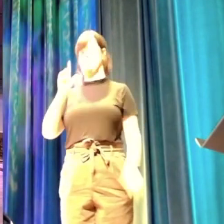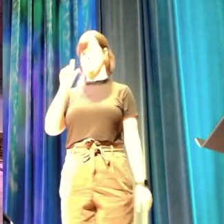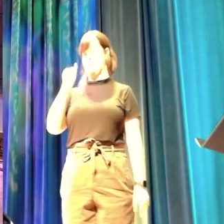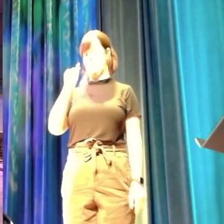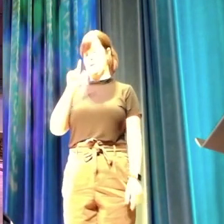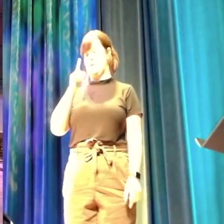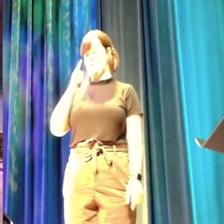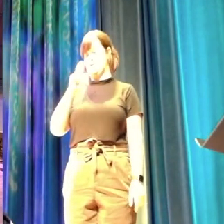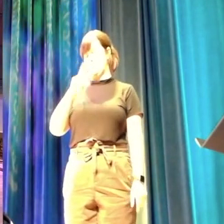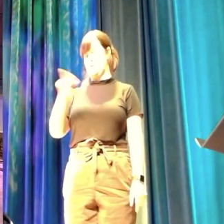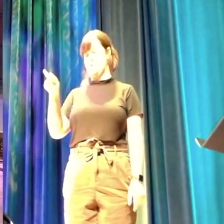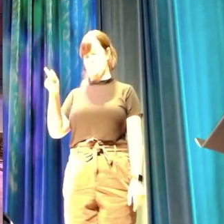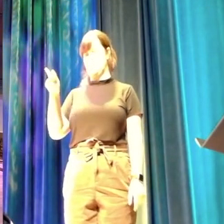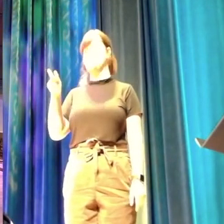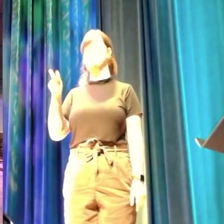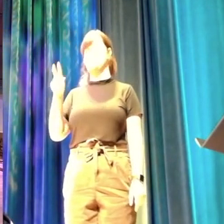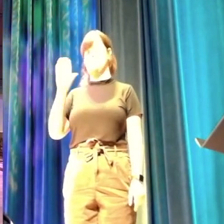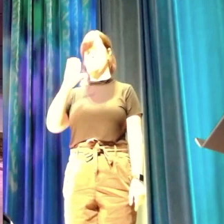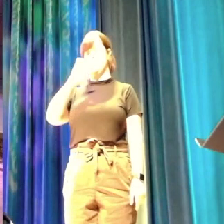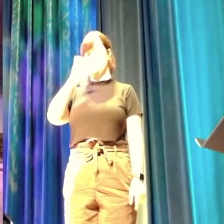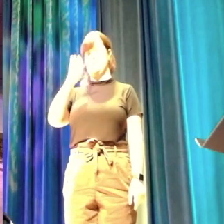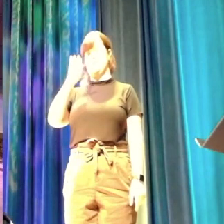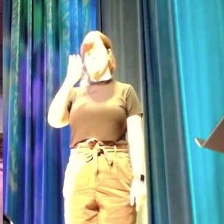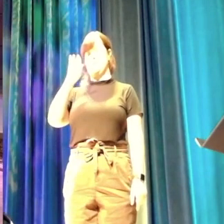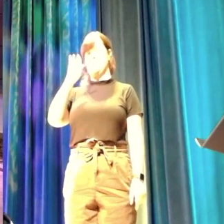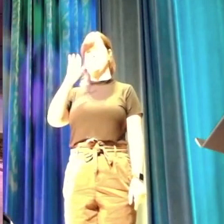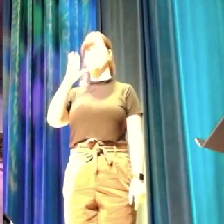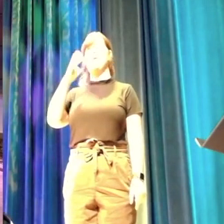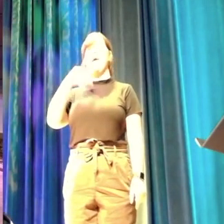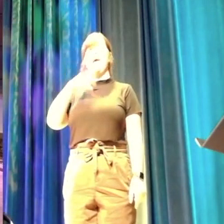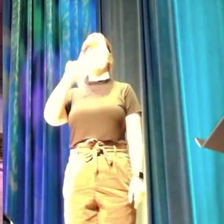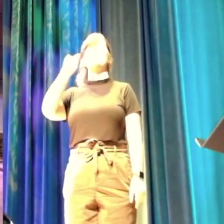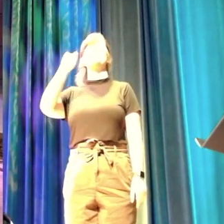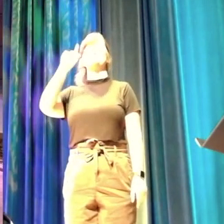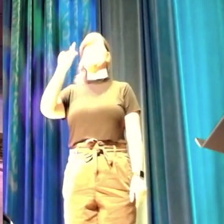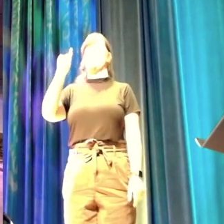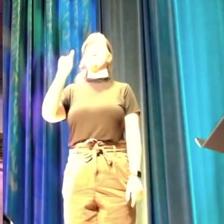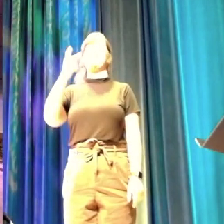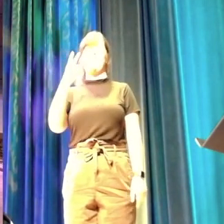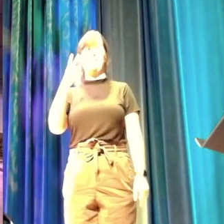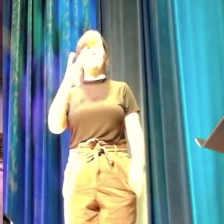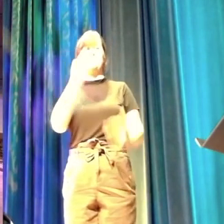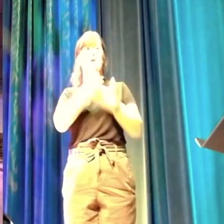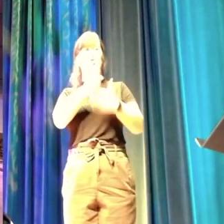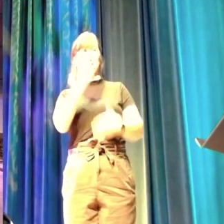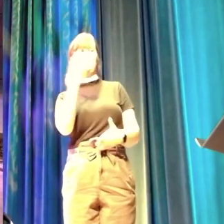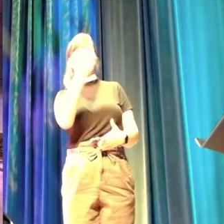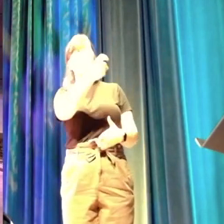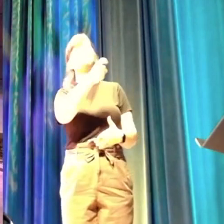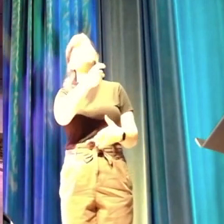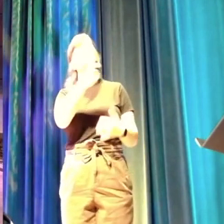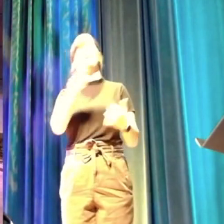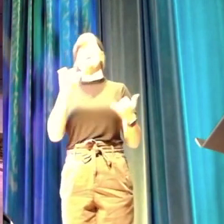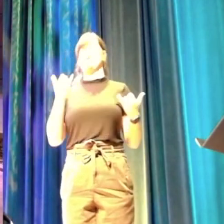2022, we will reward the 20th scholarship. And to date, we will have given